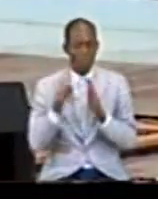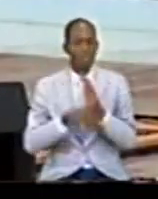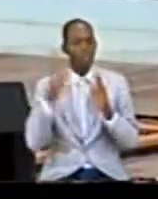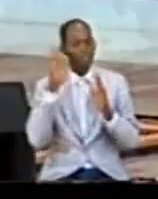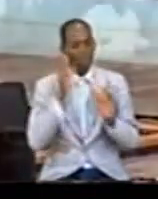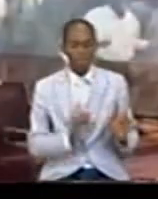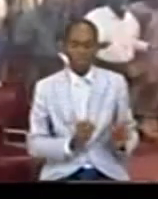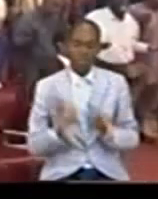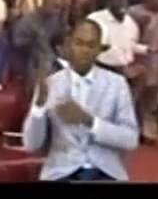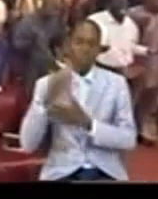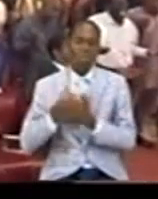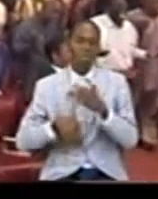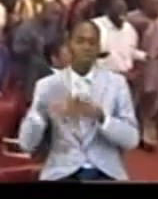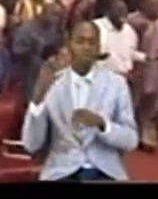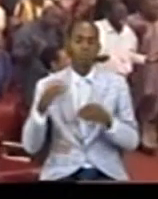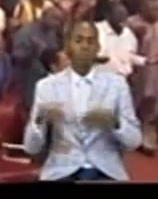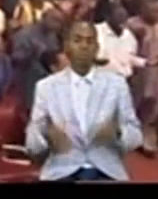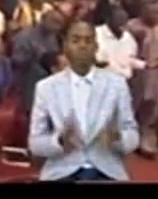way.